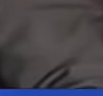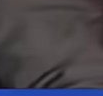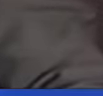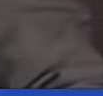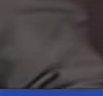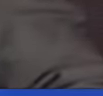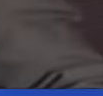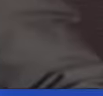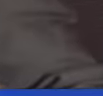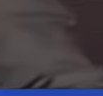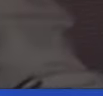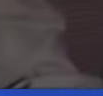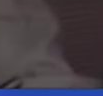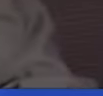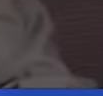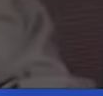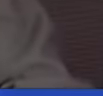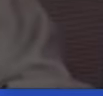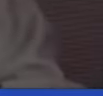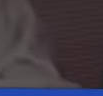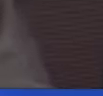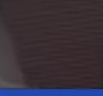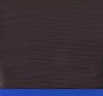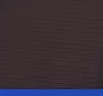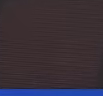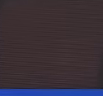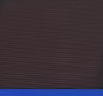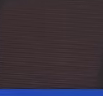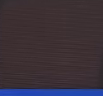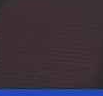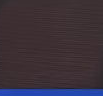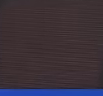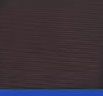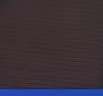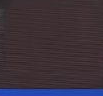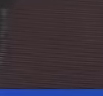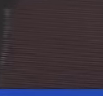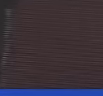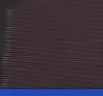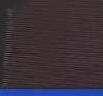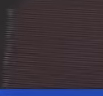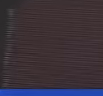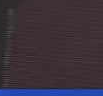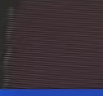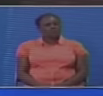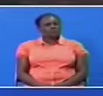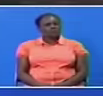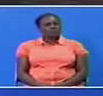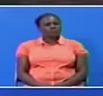And each of the accused is granted bond of Kenya shillings of 2 million with one surety of similar amount or a cash bill